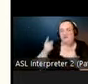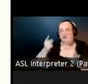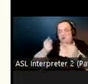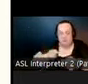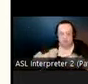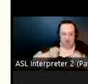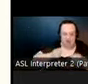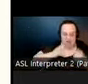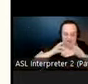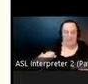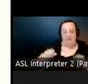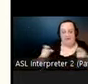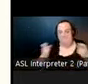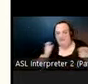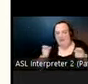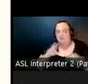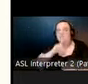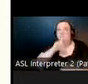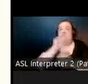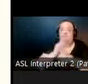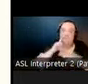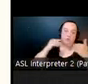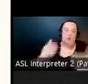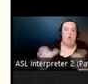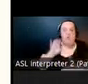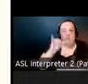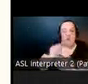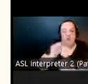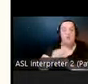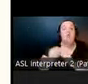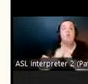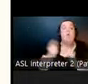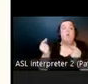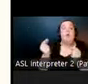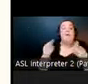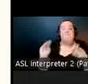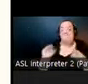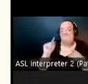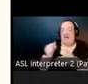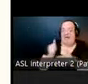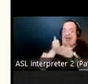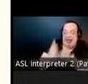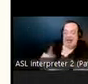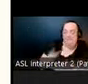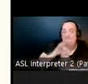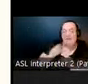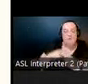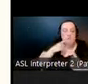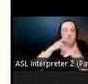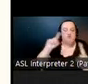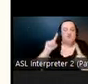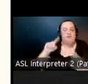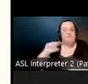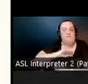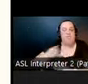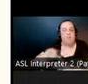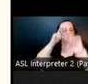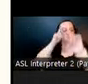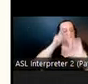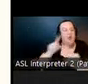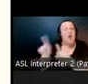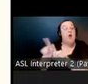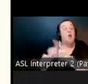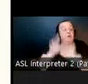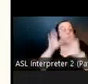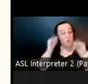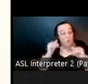manage or execute that work. And so the MATs are going to help them to achieve those objectives. We also hope that